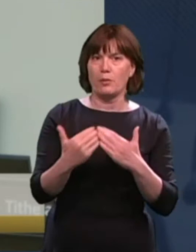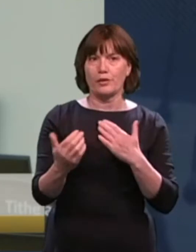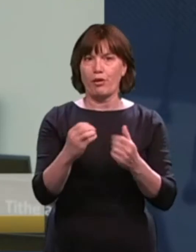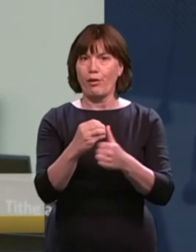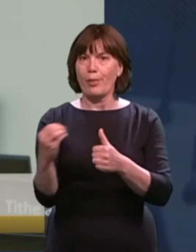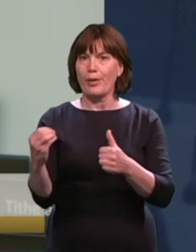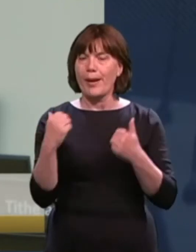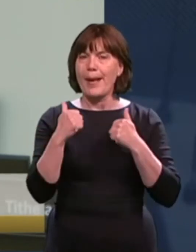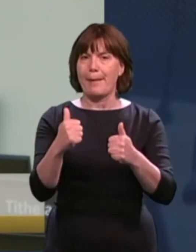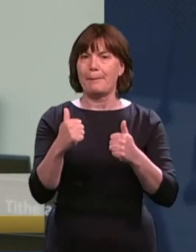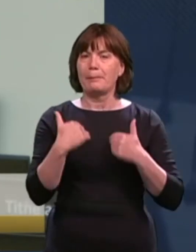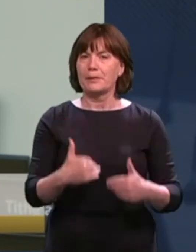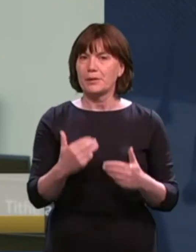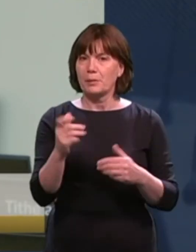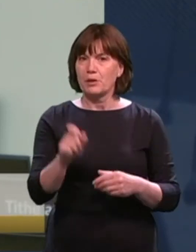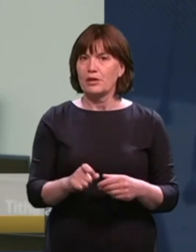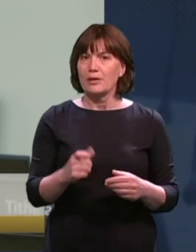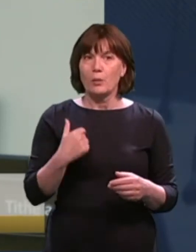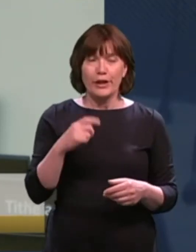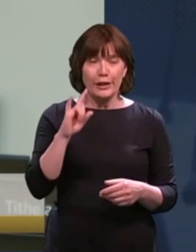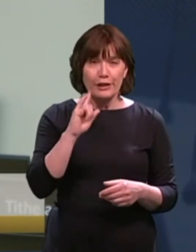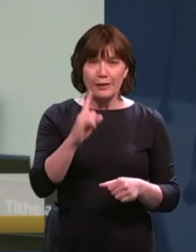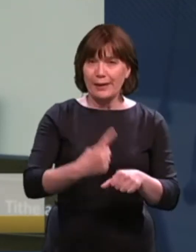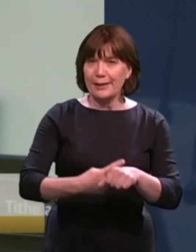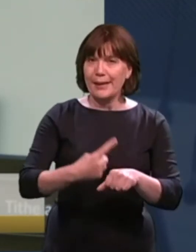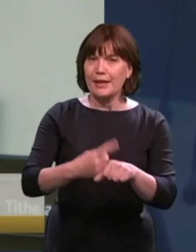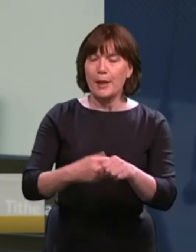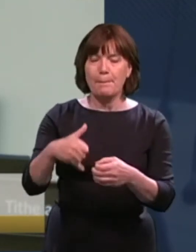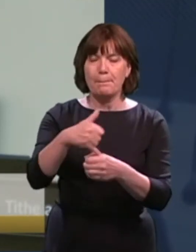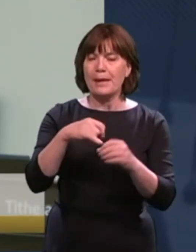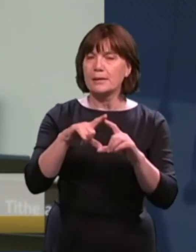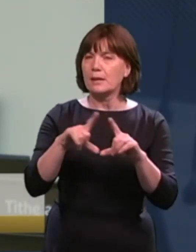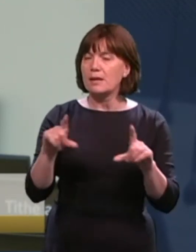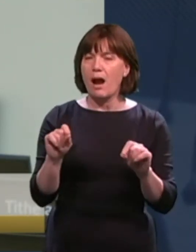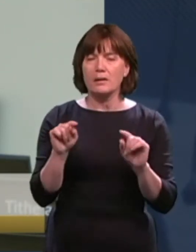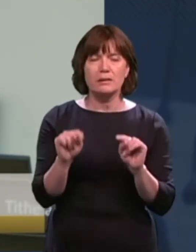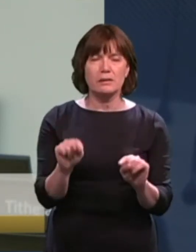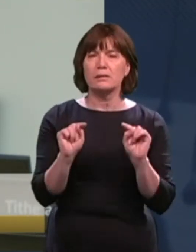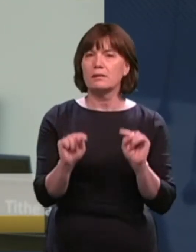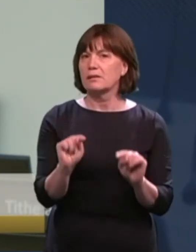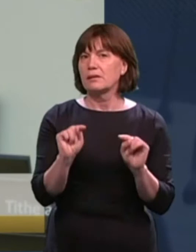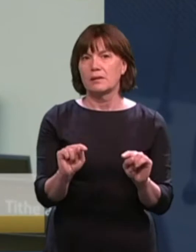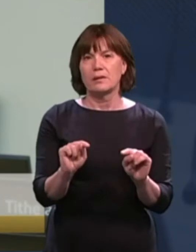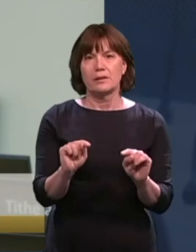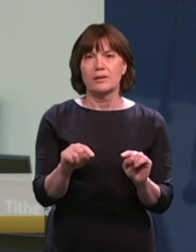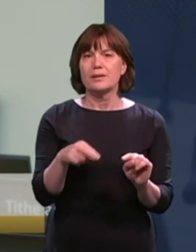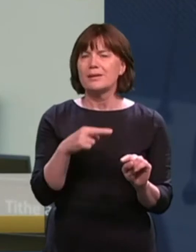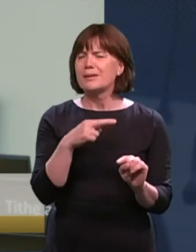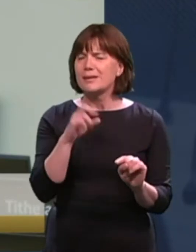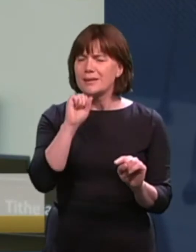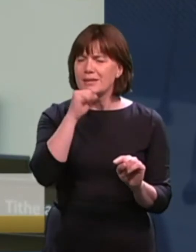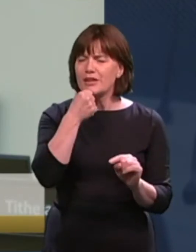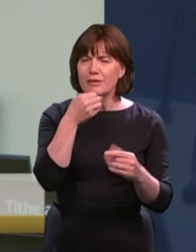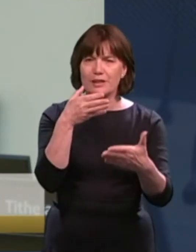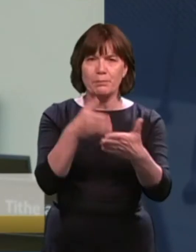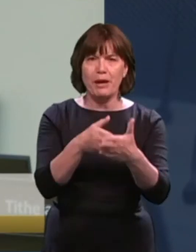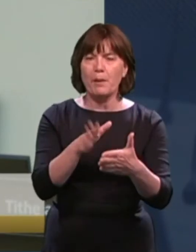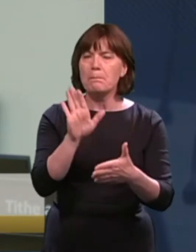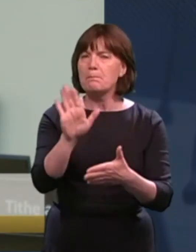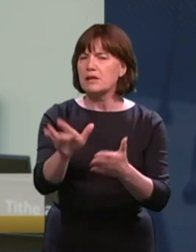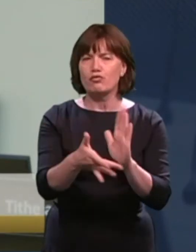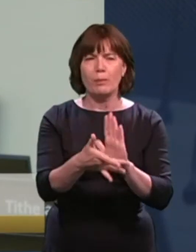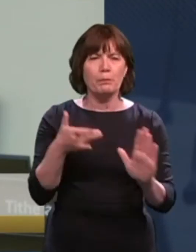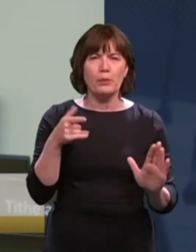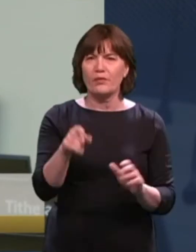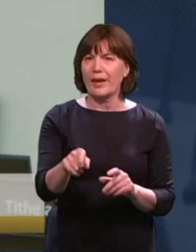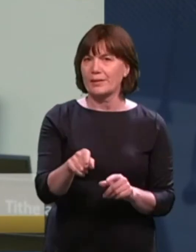and time again what we hear is fear of losing that. You spoke about the middle card. I really just think it's an acknowledged serious barrier that has to be removed. We know